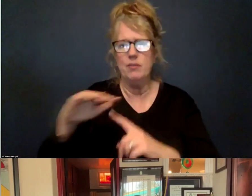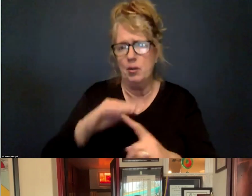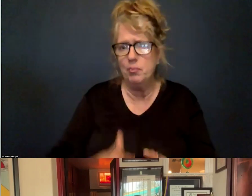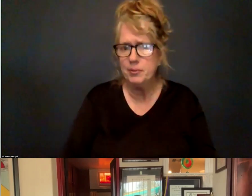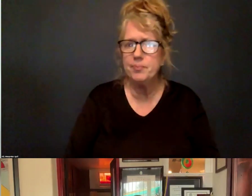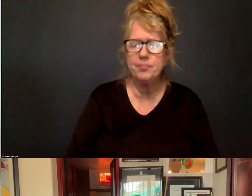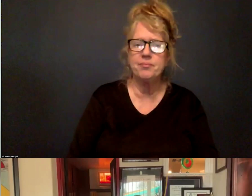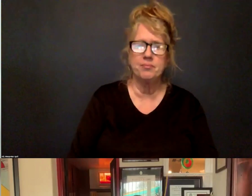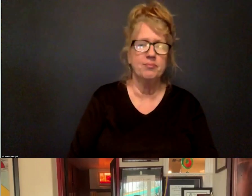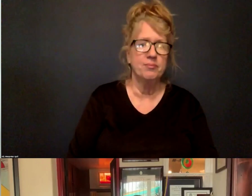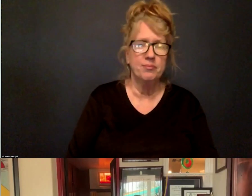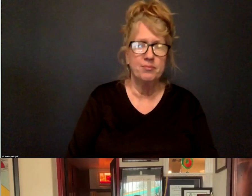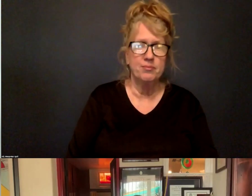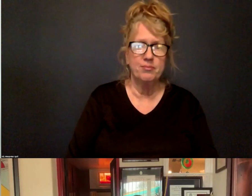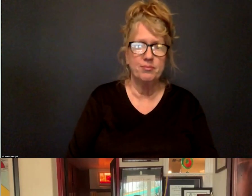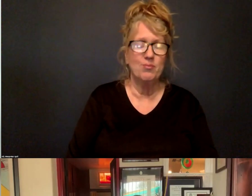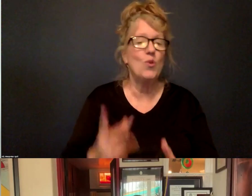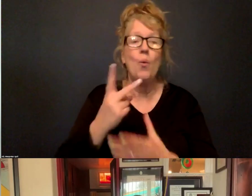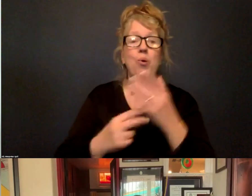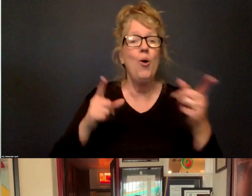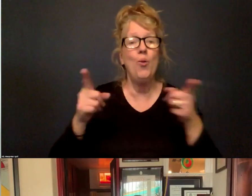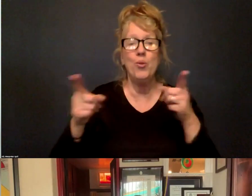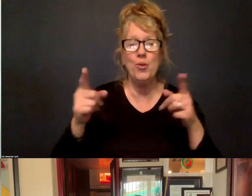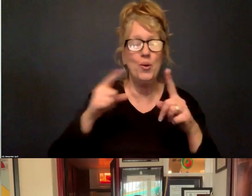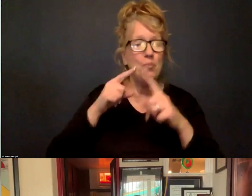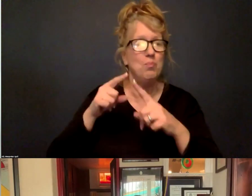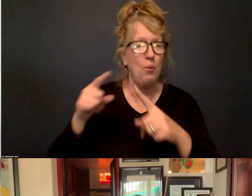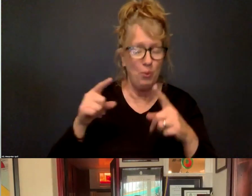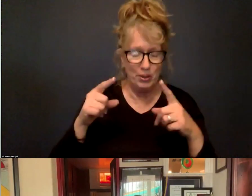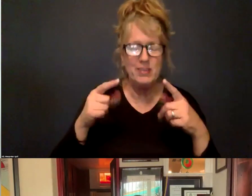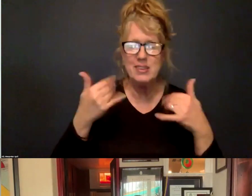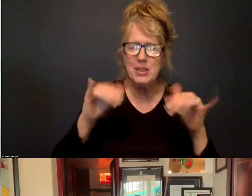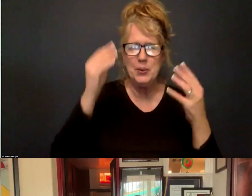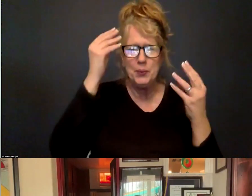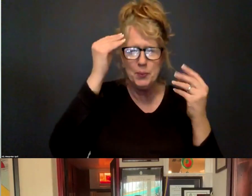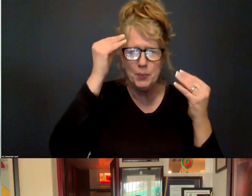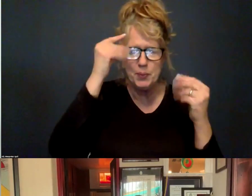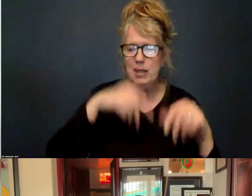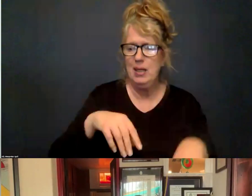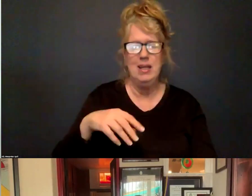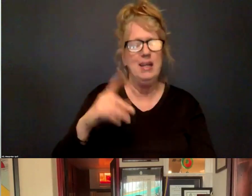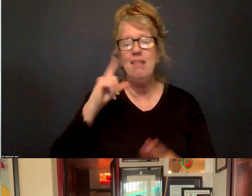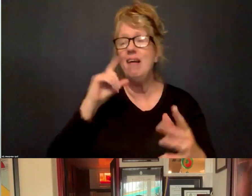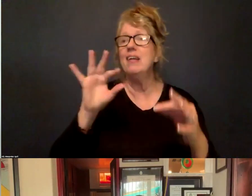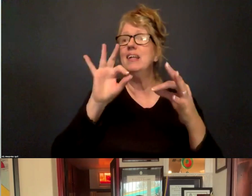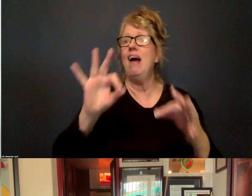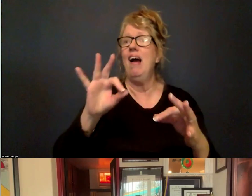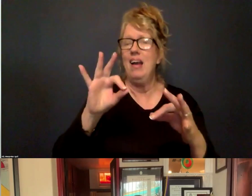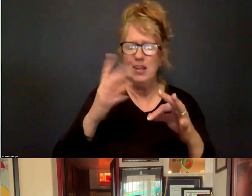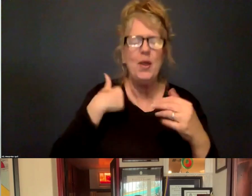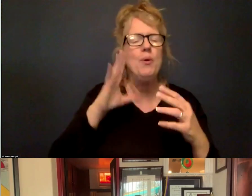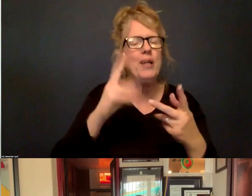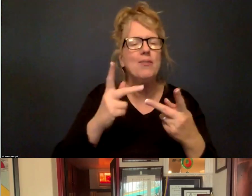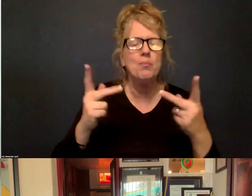Yeah, your both your points are still resonating on that. In an ideal scenario, we have a place for everyone